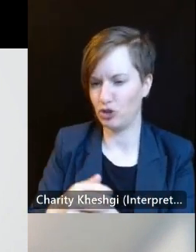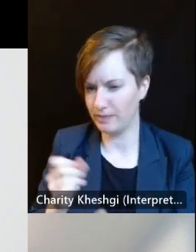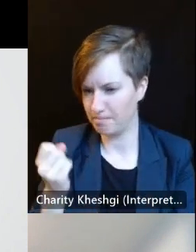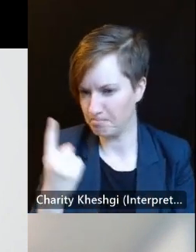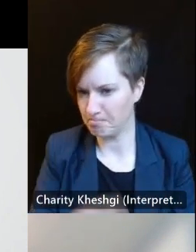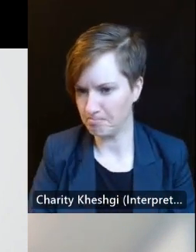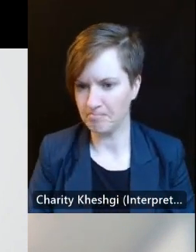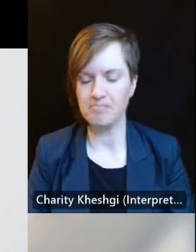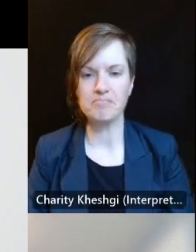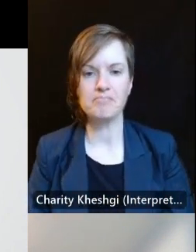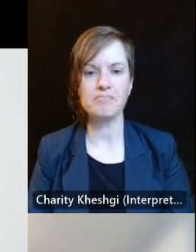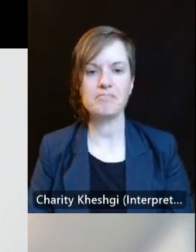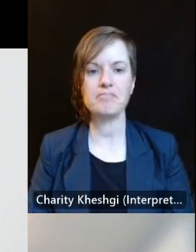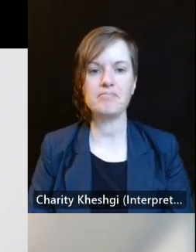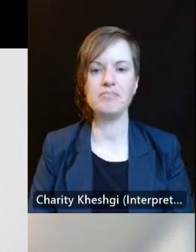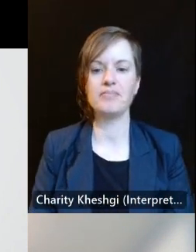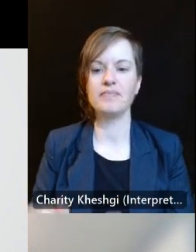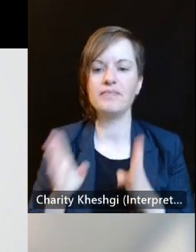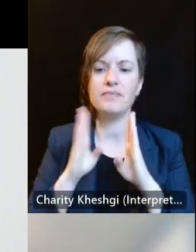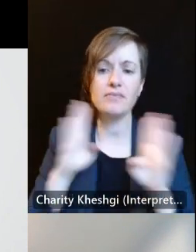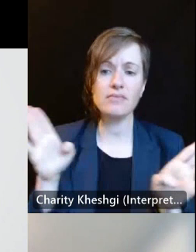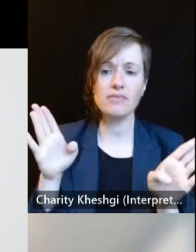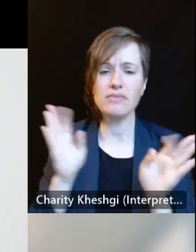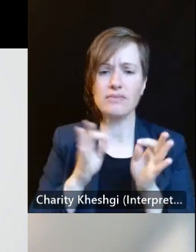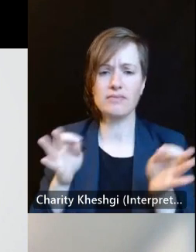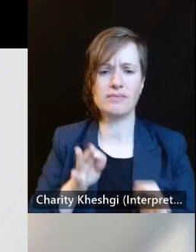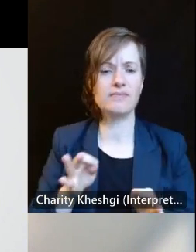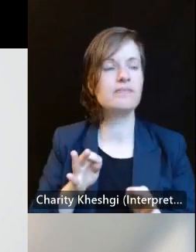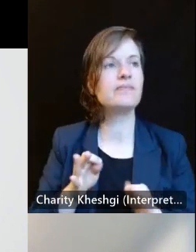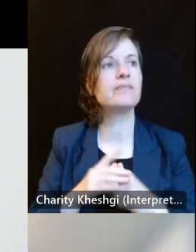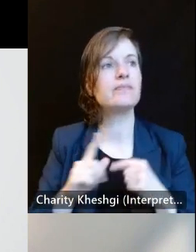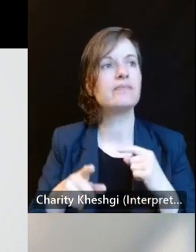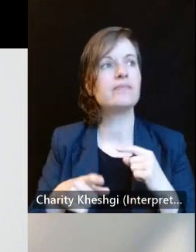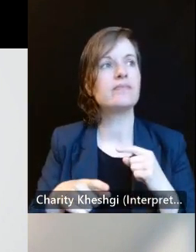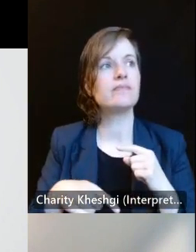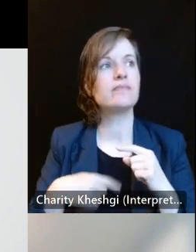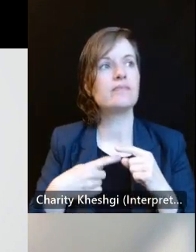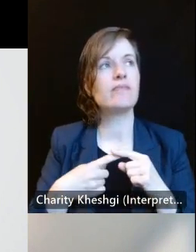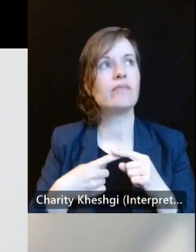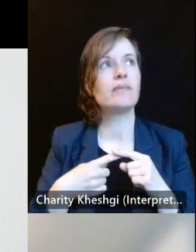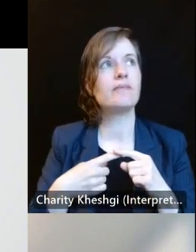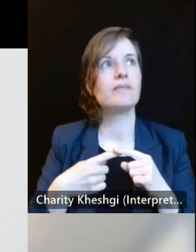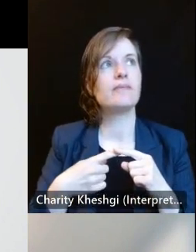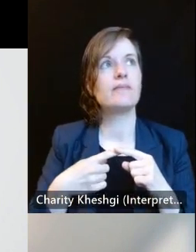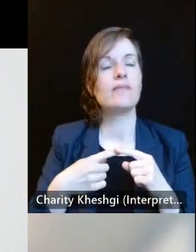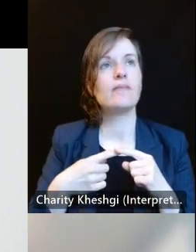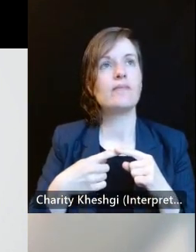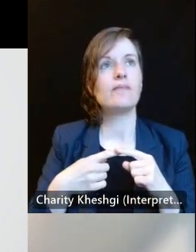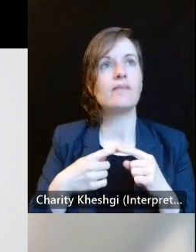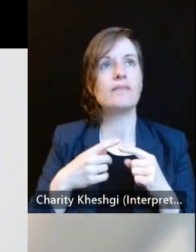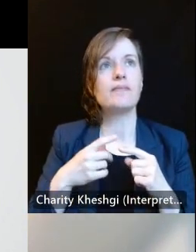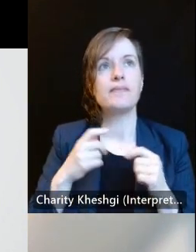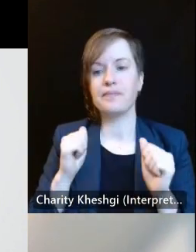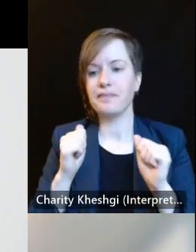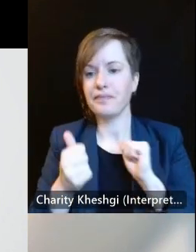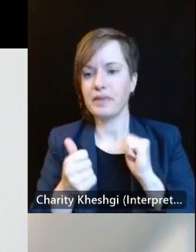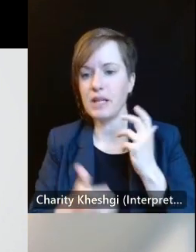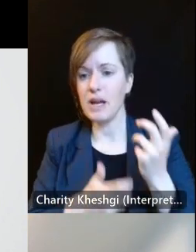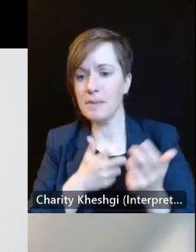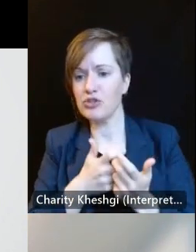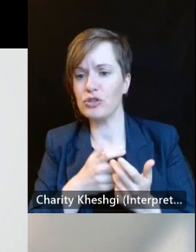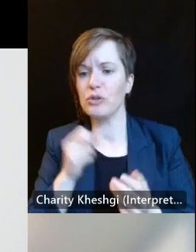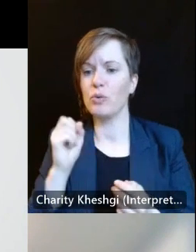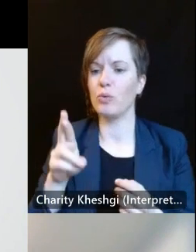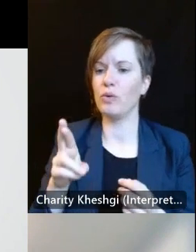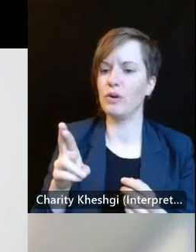limits on when public accommodations or public entities can require,